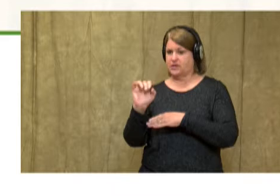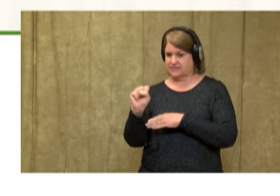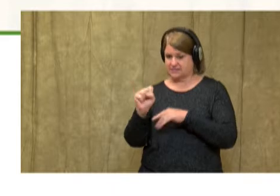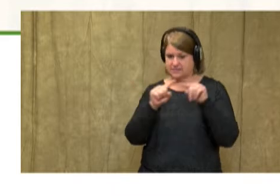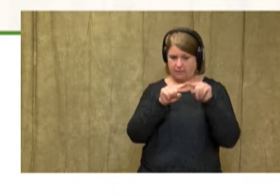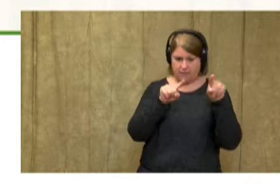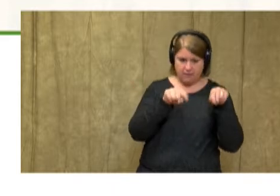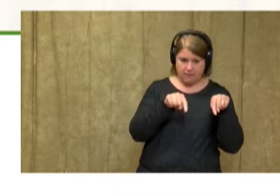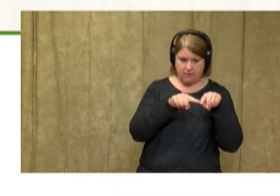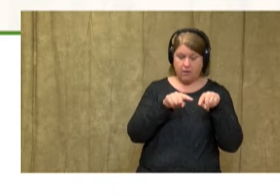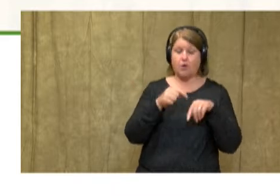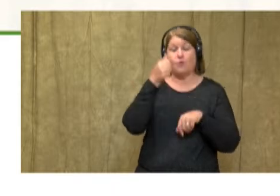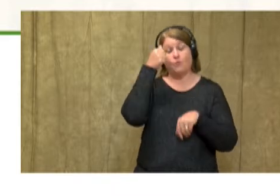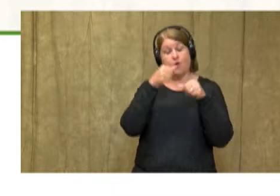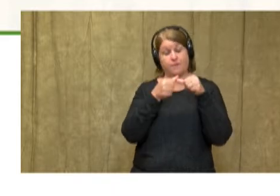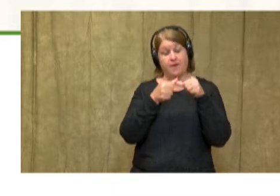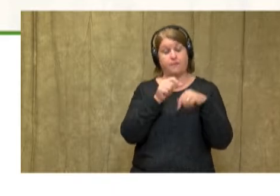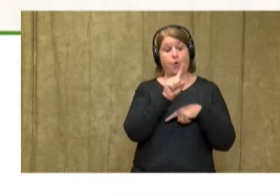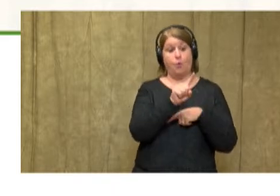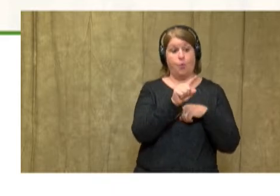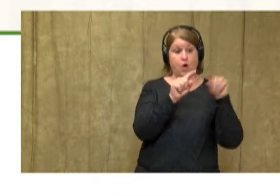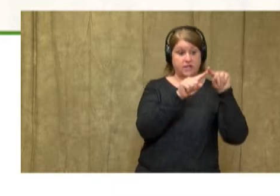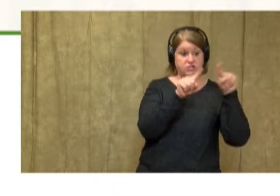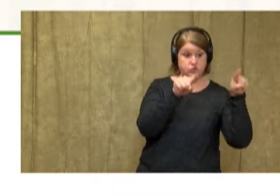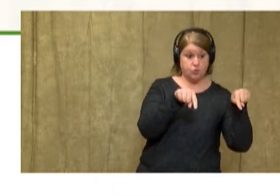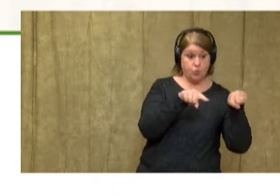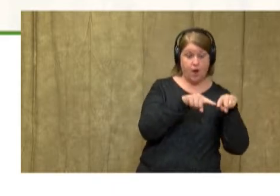Remember, 1 square stands for 1 unit.